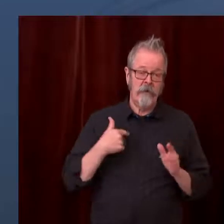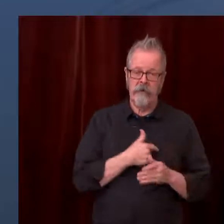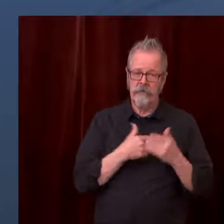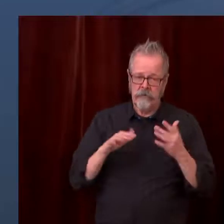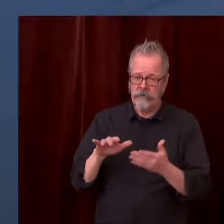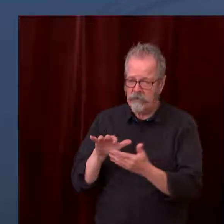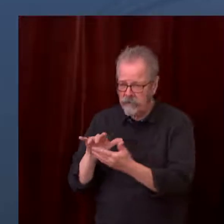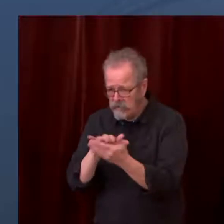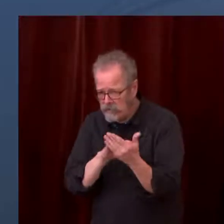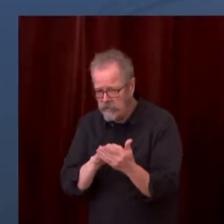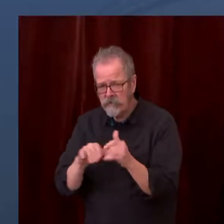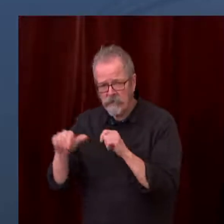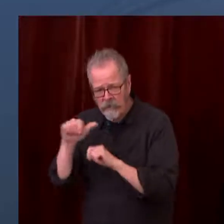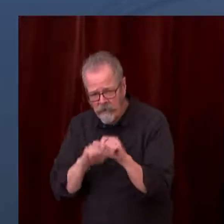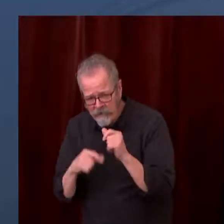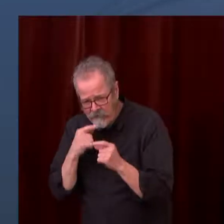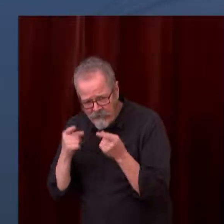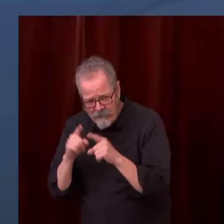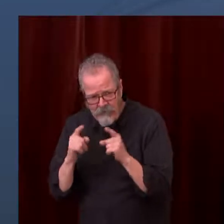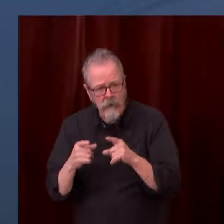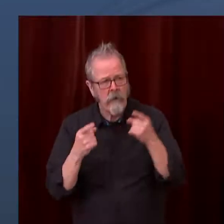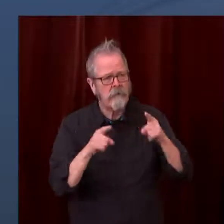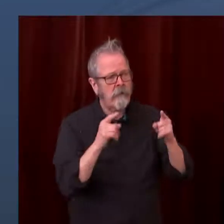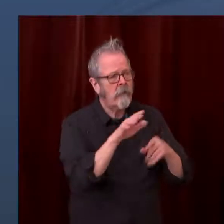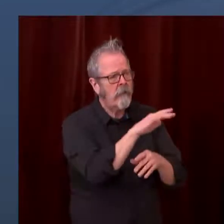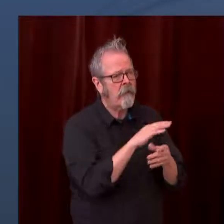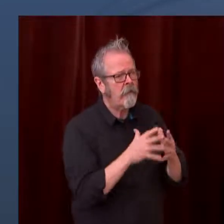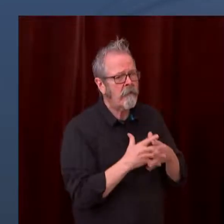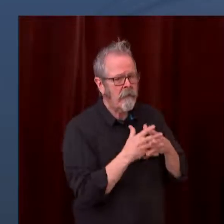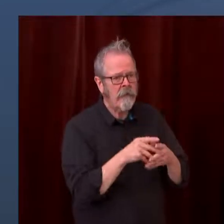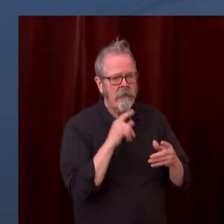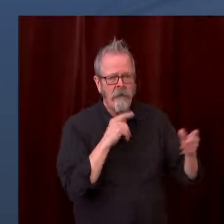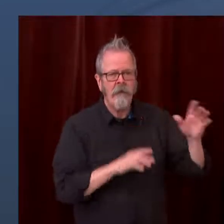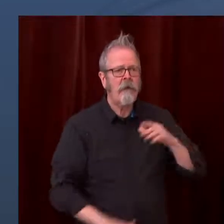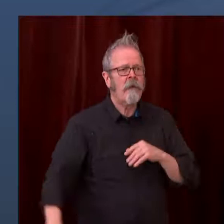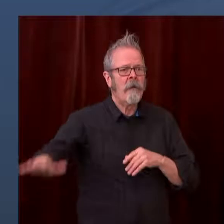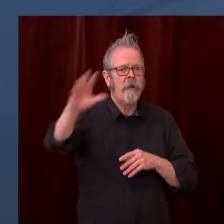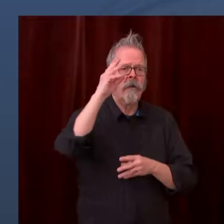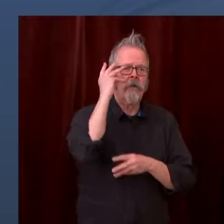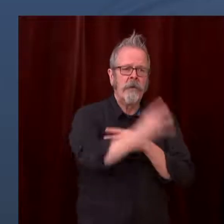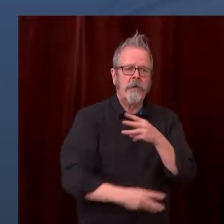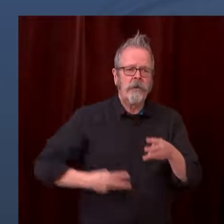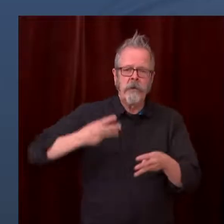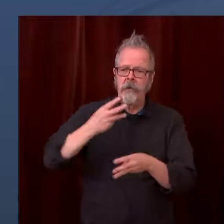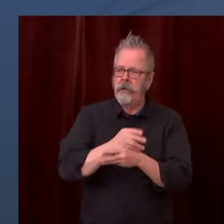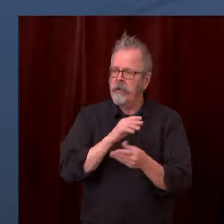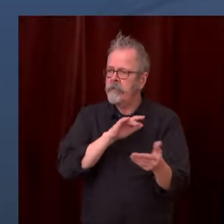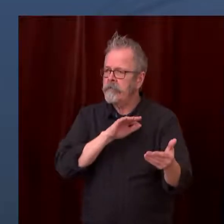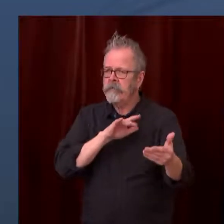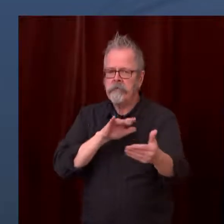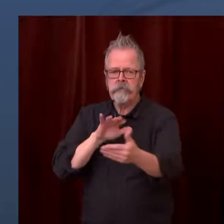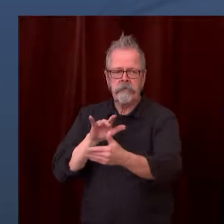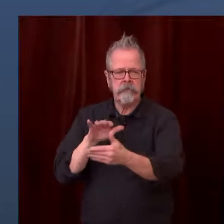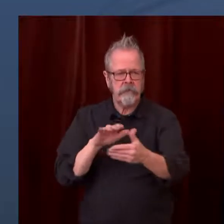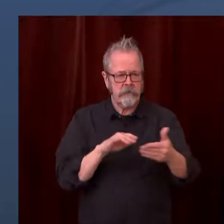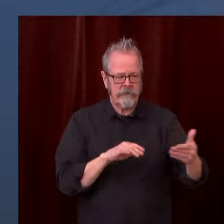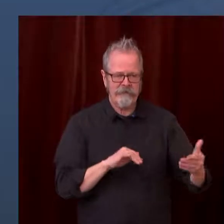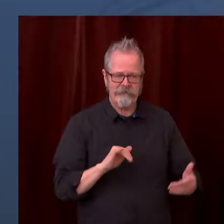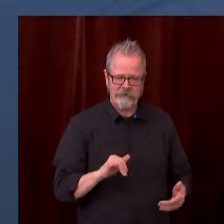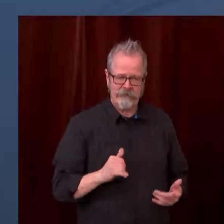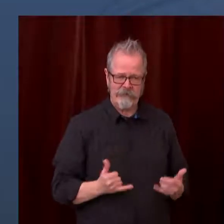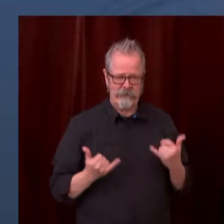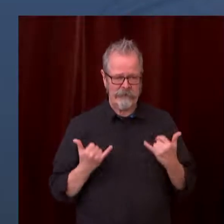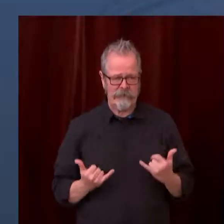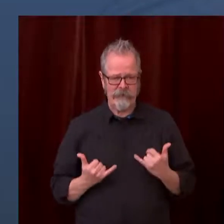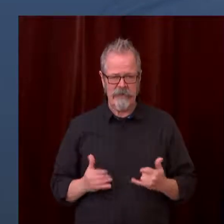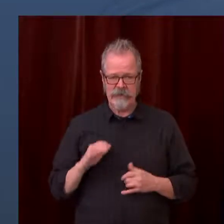we continue to believe that 6 feet is the safest way to be. And that's what we're recommending from a Department of Health standpoint. But again, we're continuing to monitor